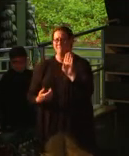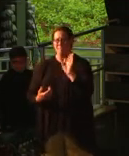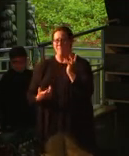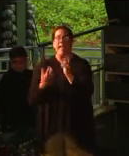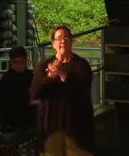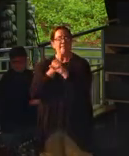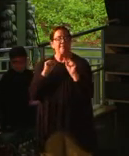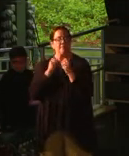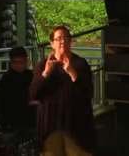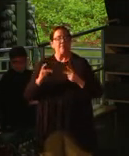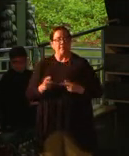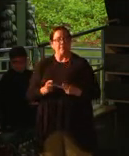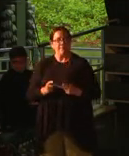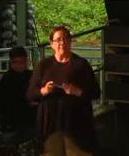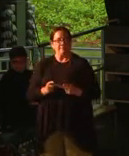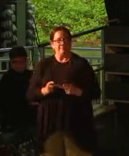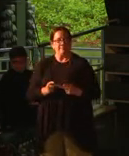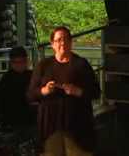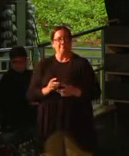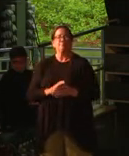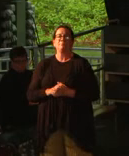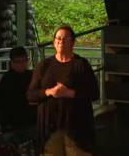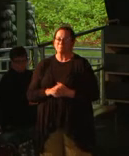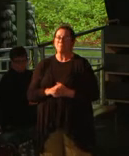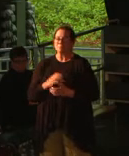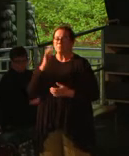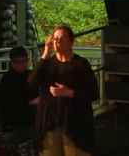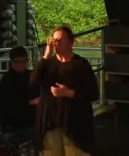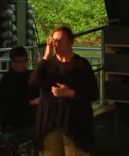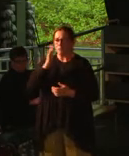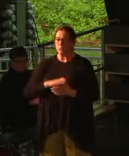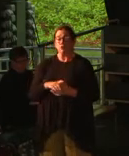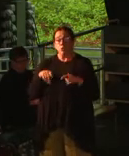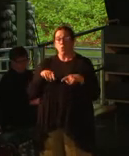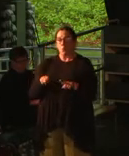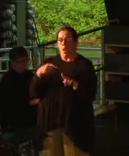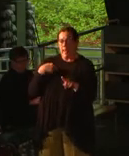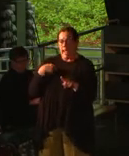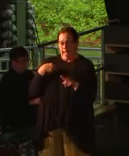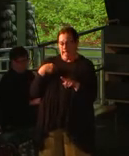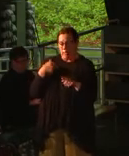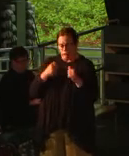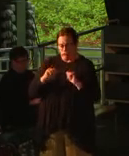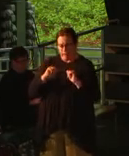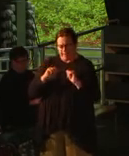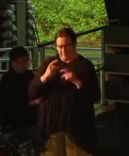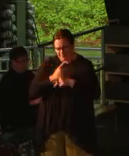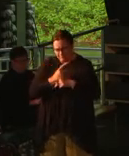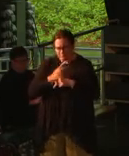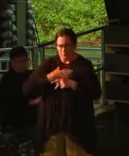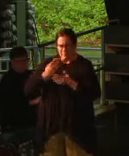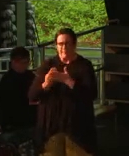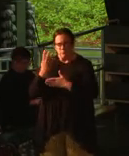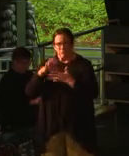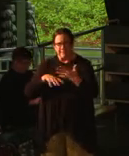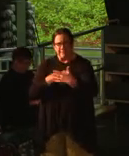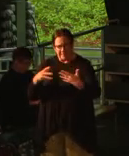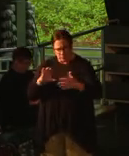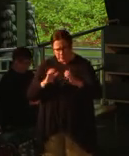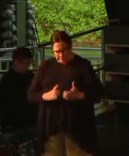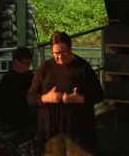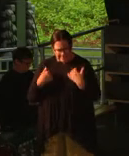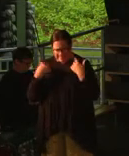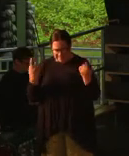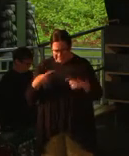I can echo this sentiment. When I was building my spring schedule, I ran into some difficulties. Professor